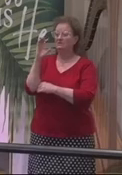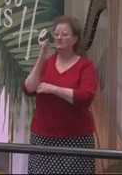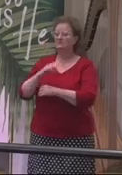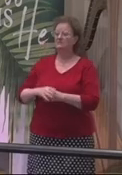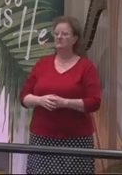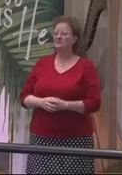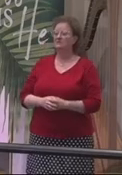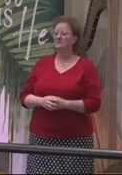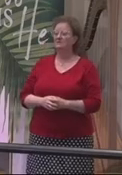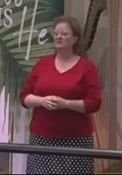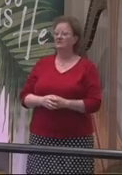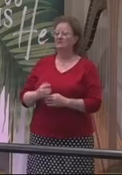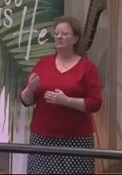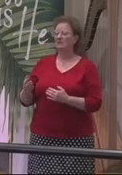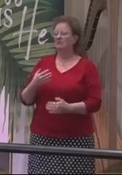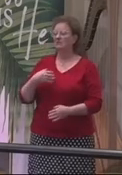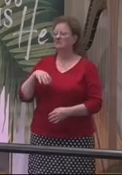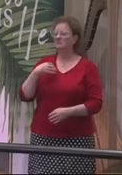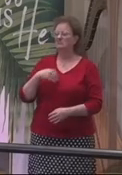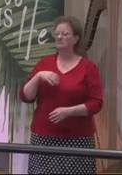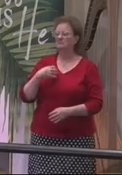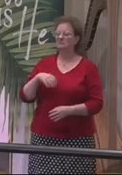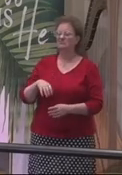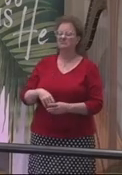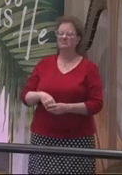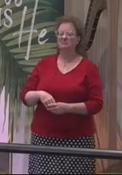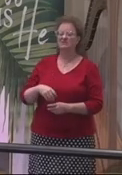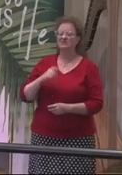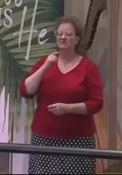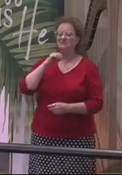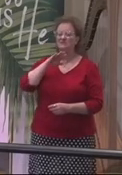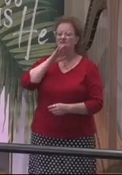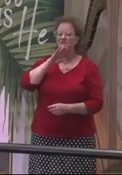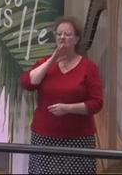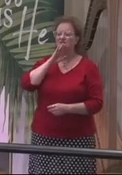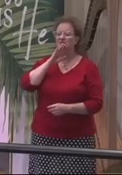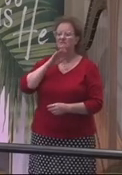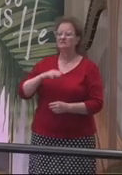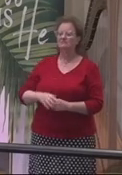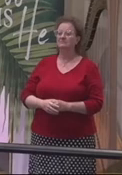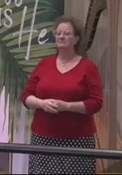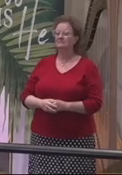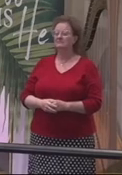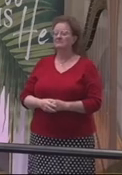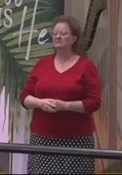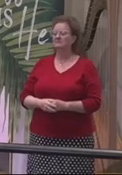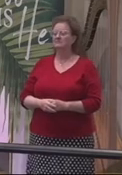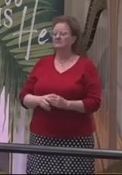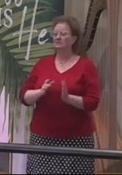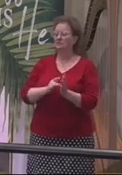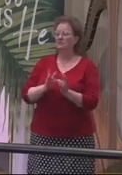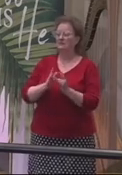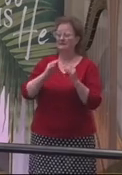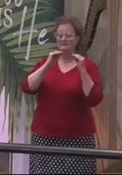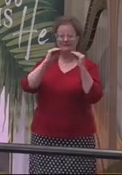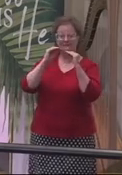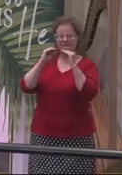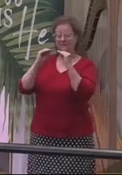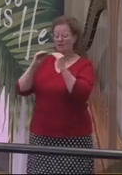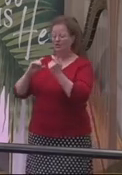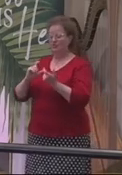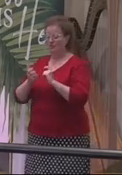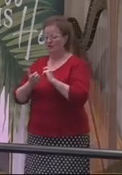pretty underwhelming, don't you think? Jesus comes in, trashes the place, you know, he teaches some teachings that changes